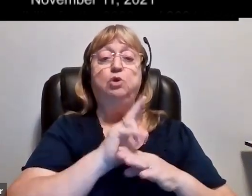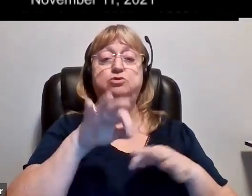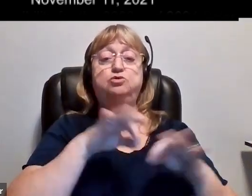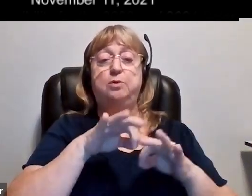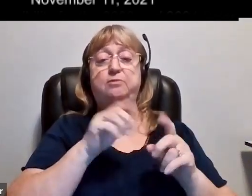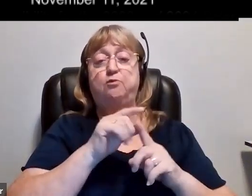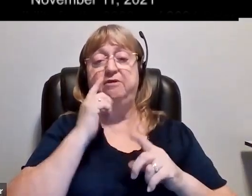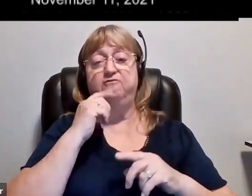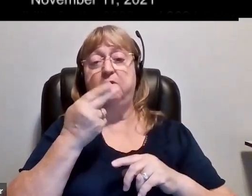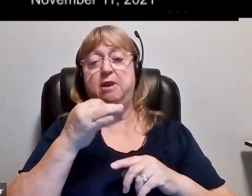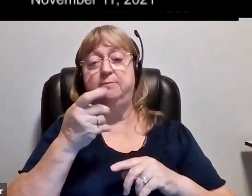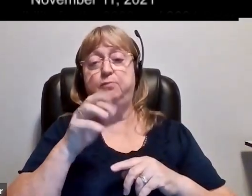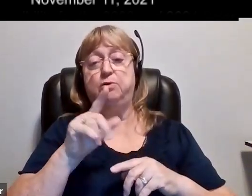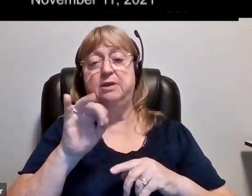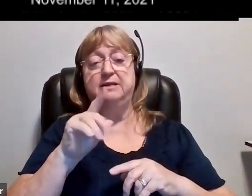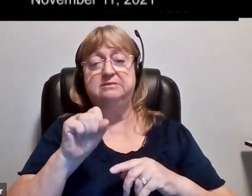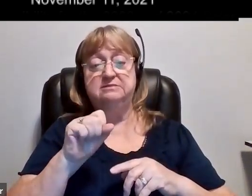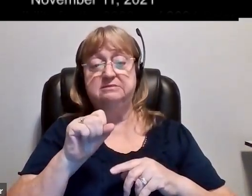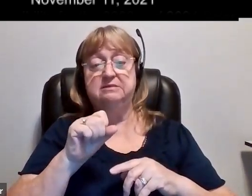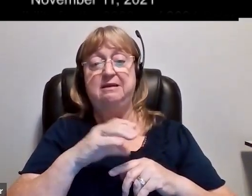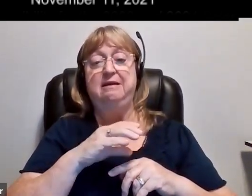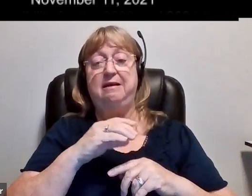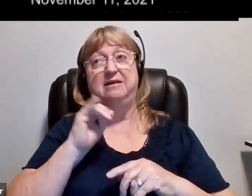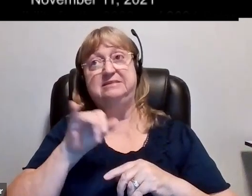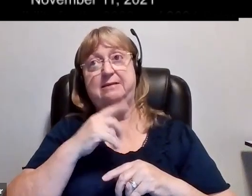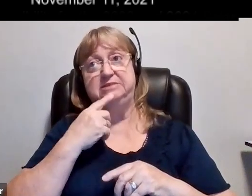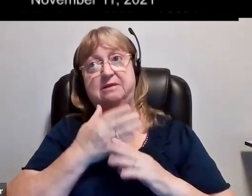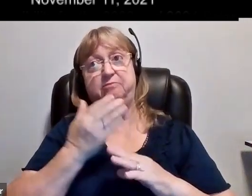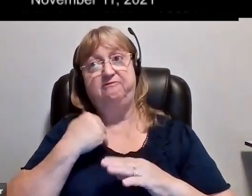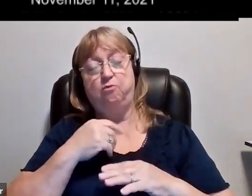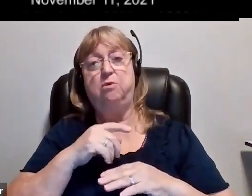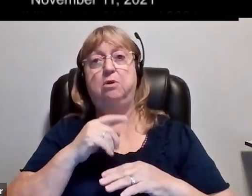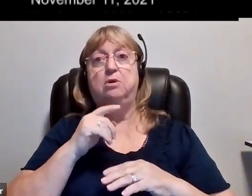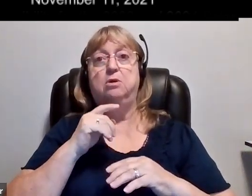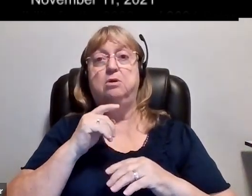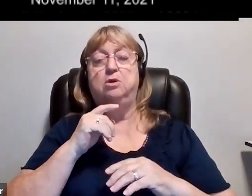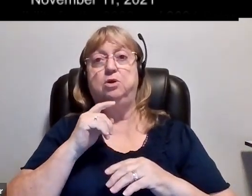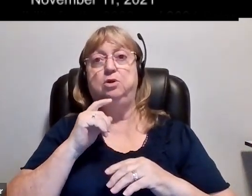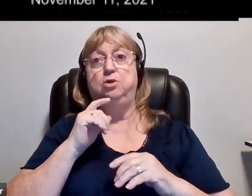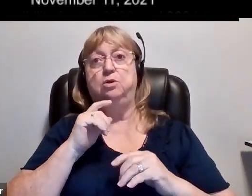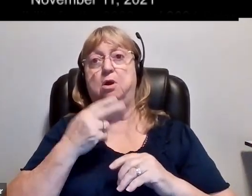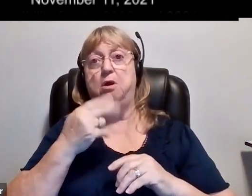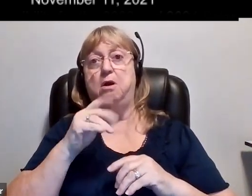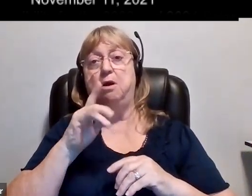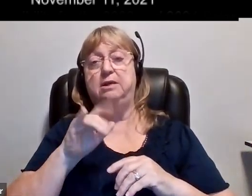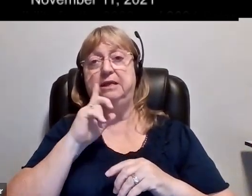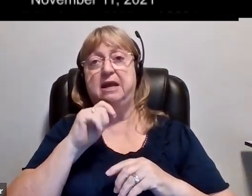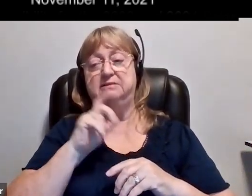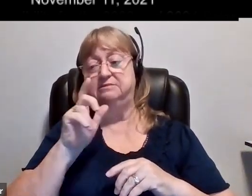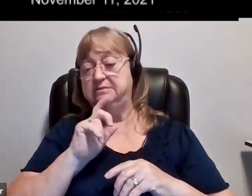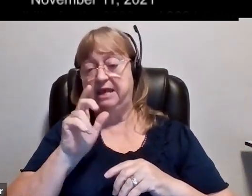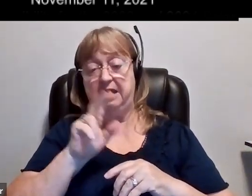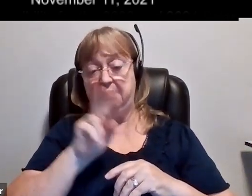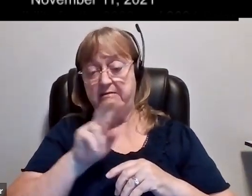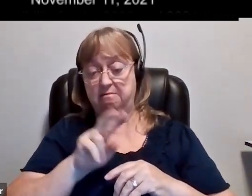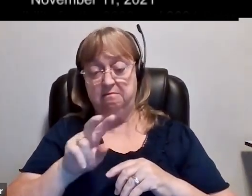for hyperlinks. As was mentioned in the last presentation, you can, or Hadi could scan through his website